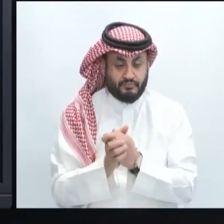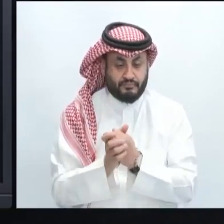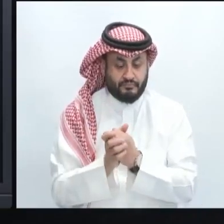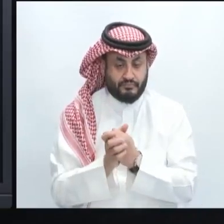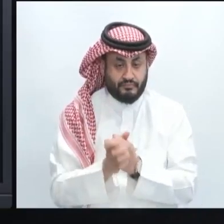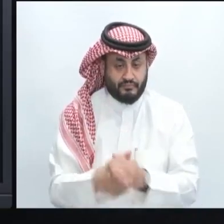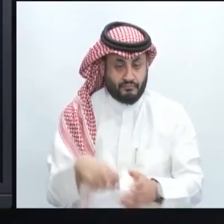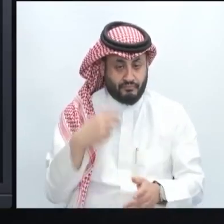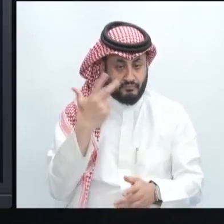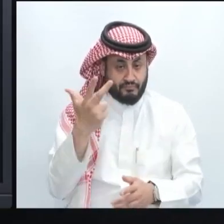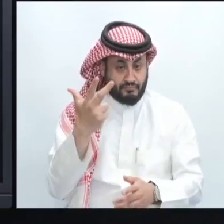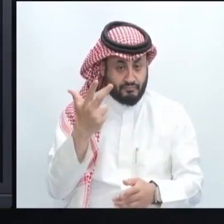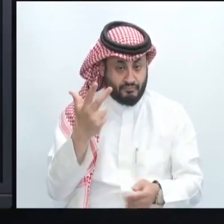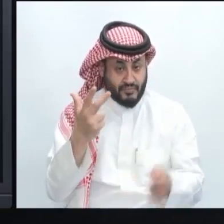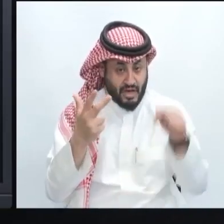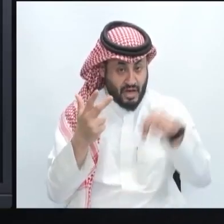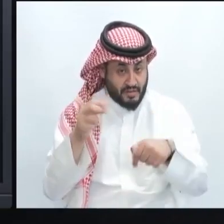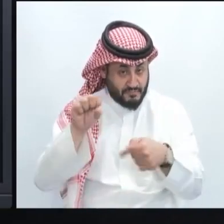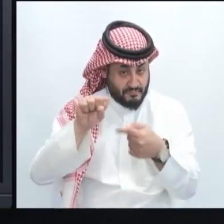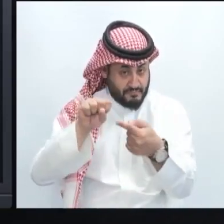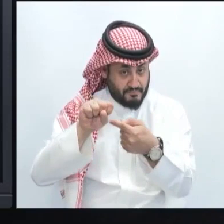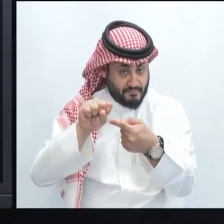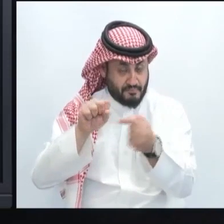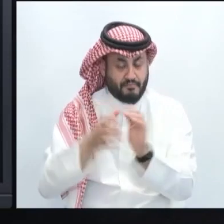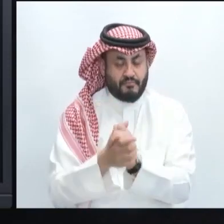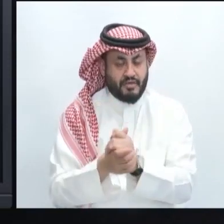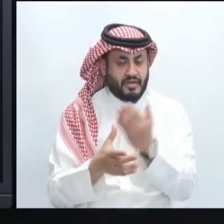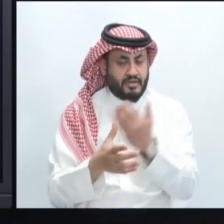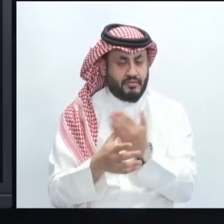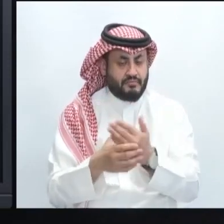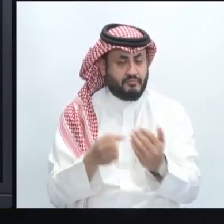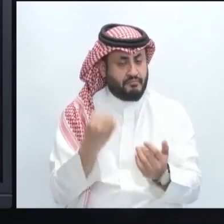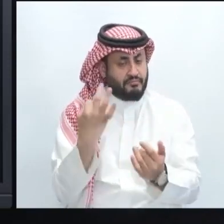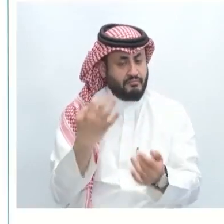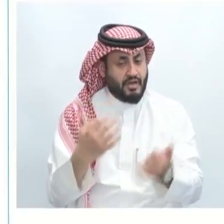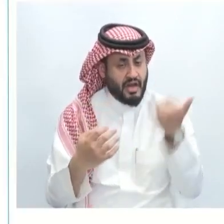Three pizzas. Three pizzas.